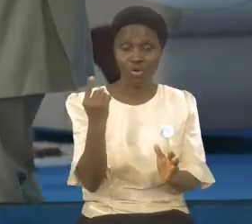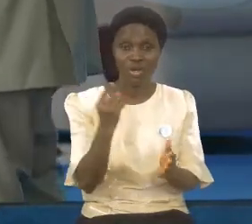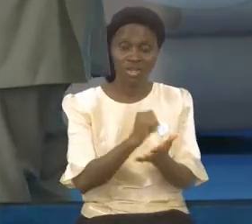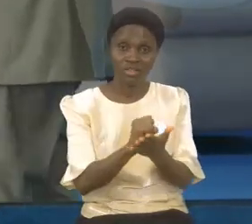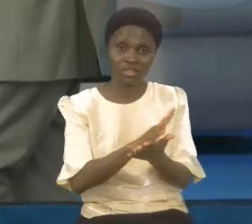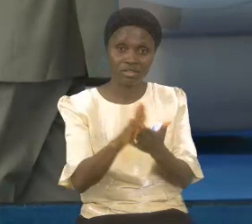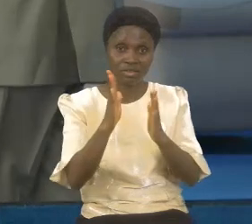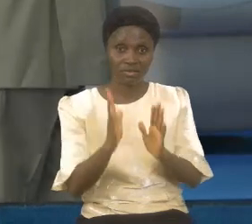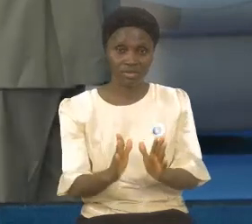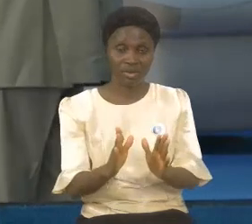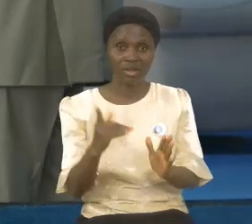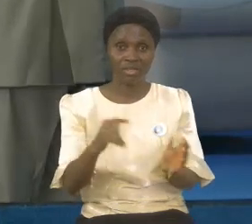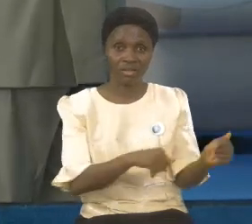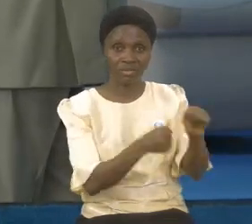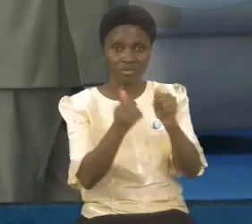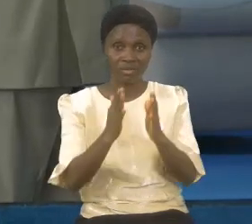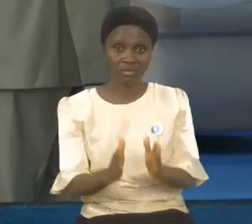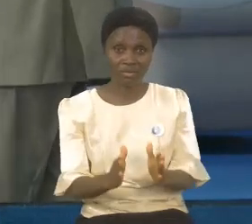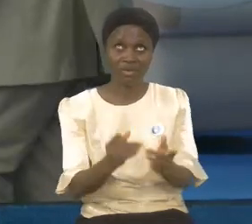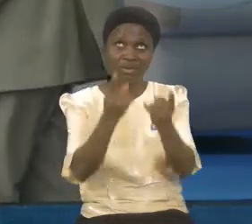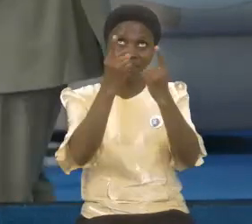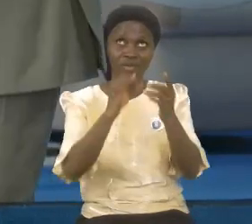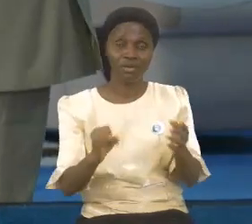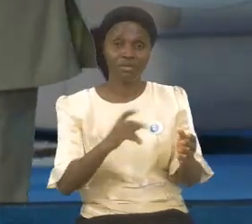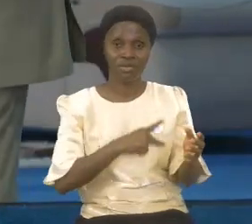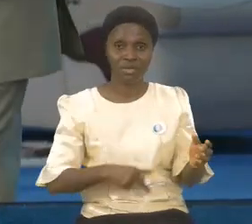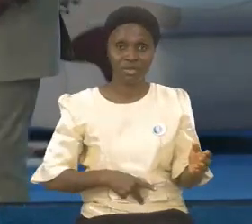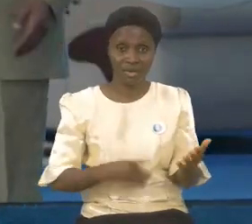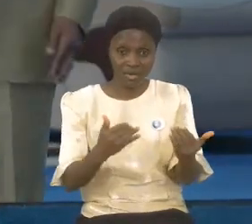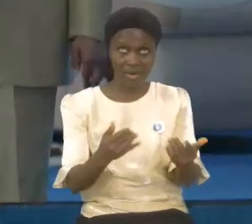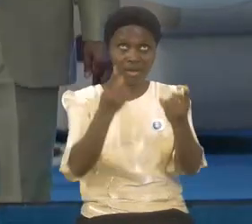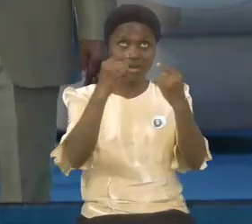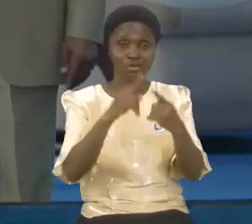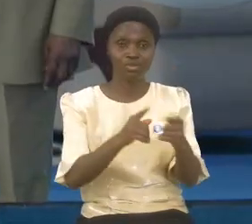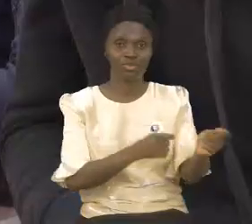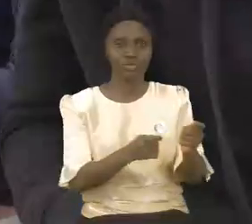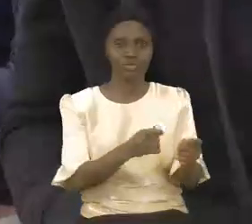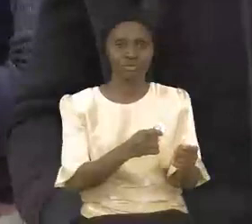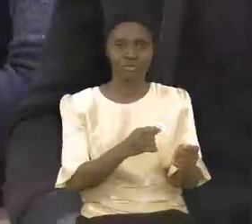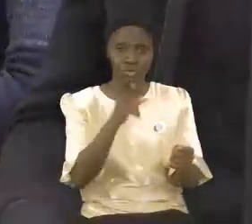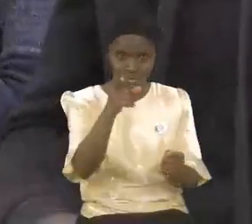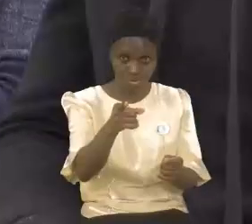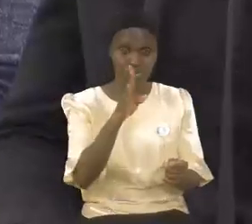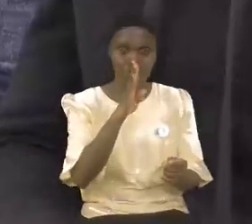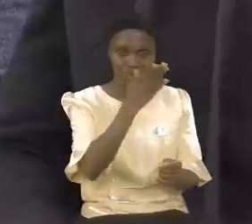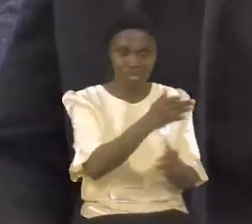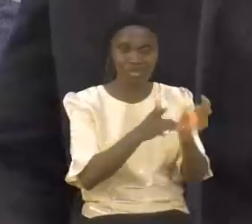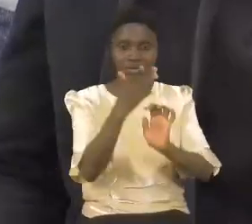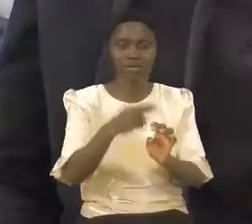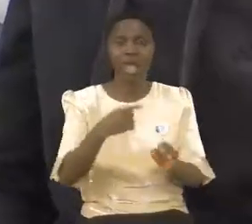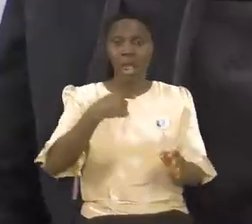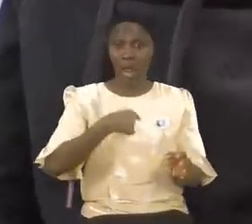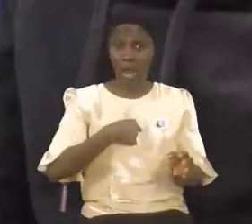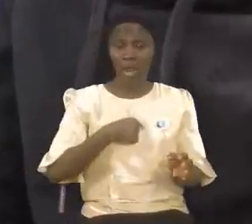baptizer, he's the coming King, and now he comes to reign, and you will be there. And I will be